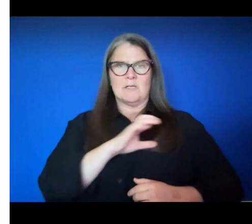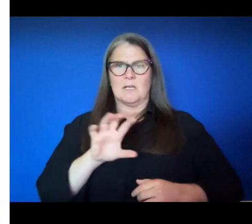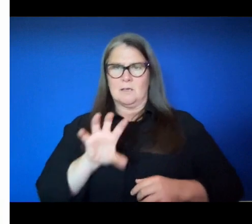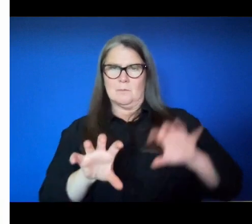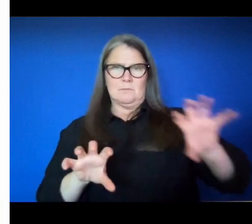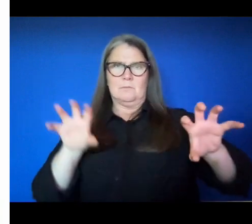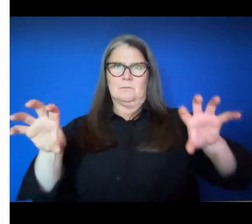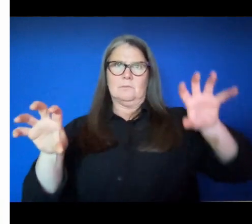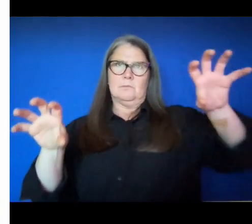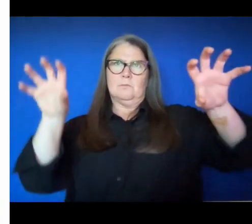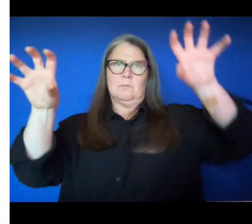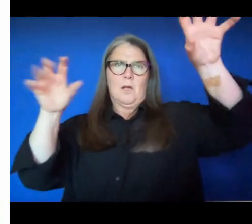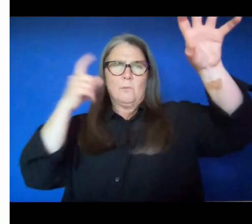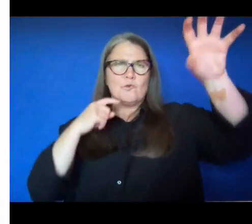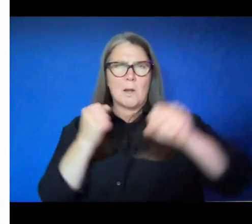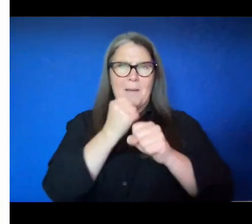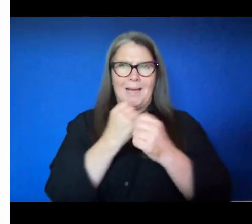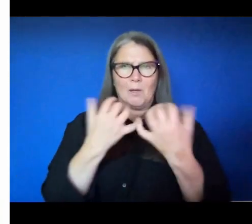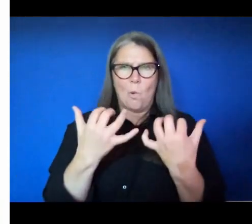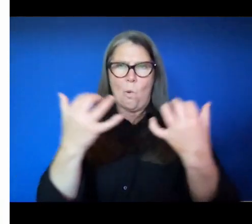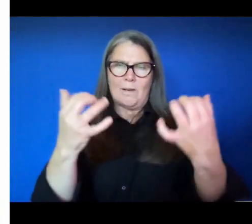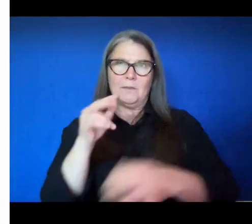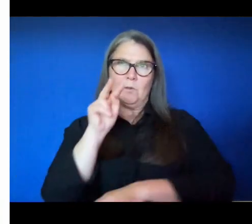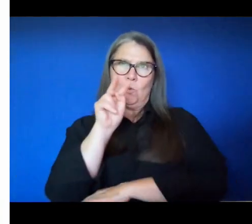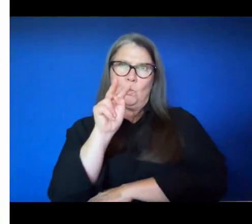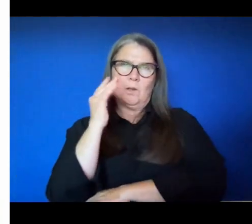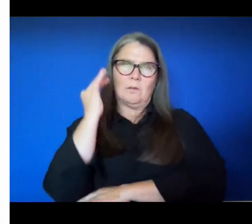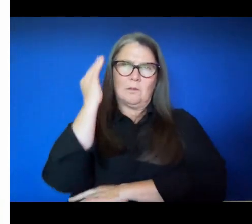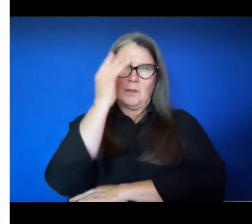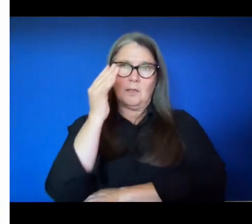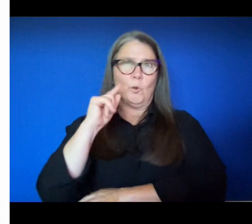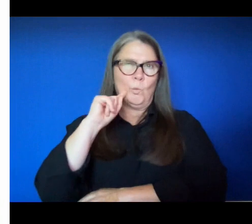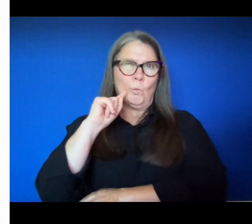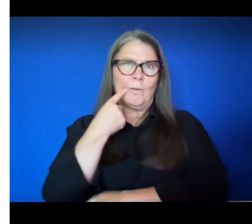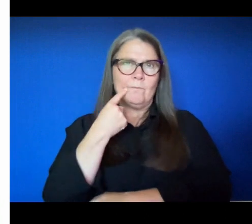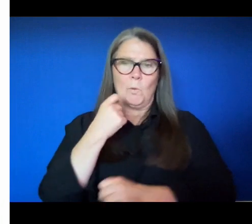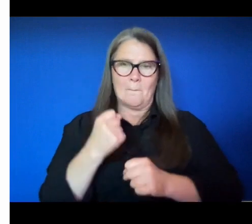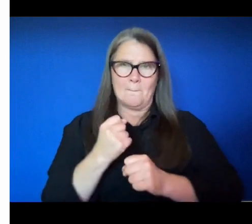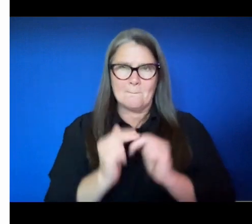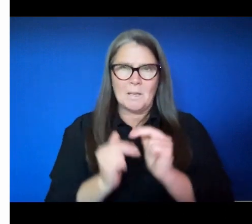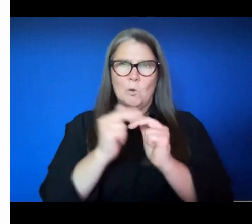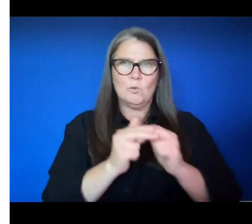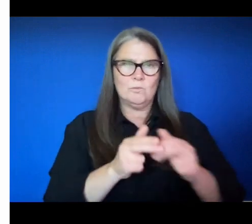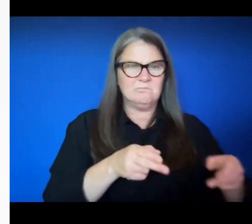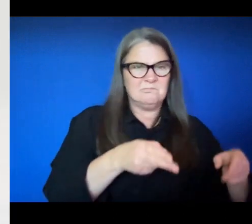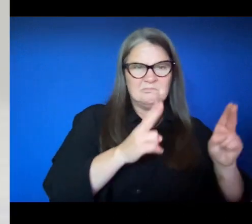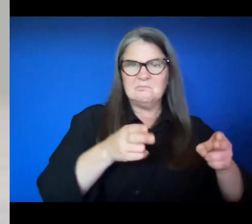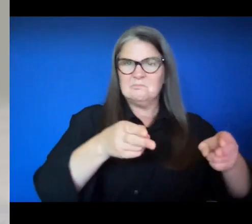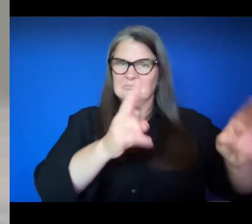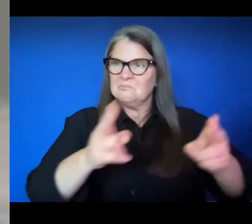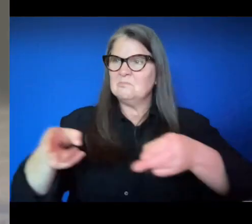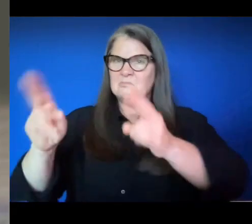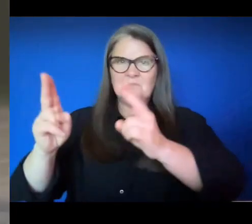about the deliberacy of those structures. Yeah. And Judy, did you want to say anything more about kind